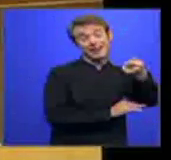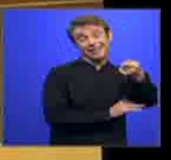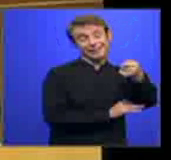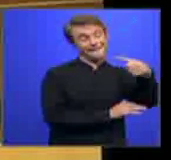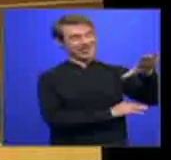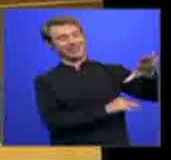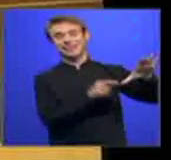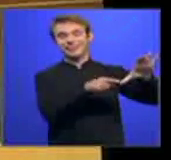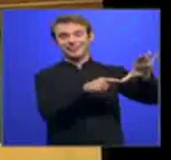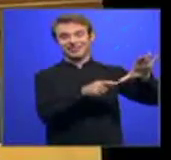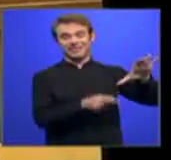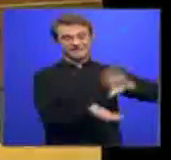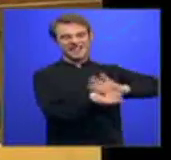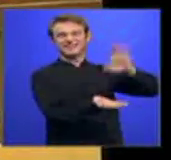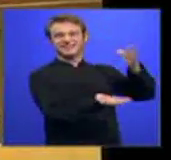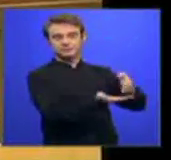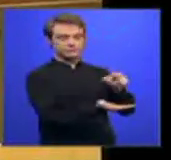We have also rolled out